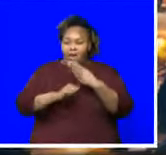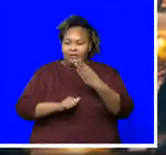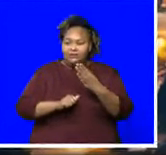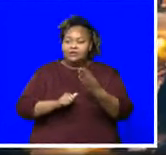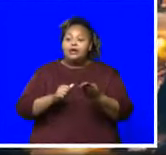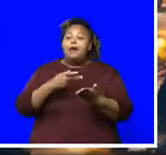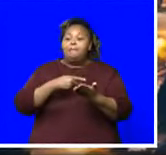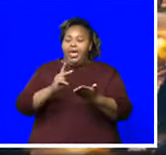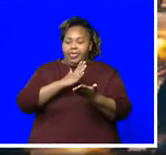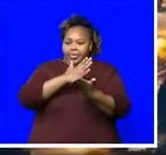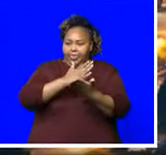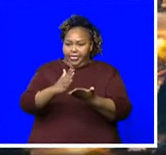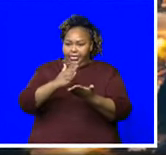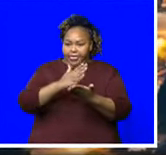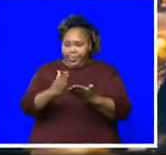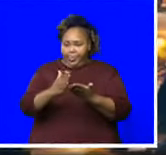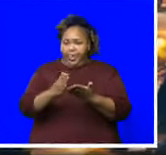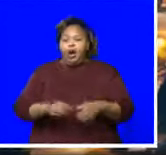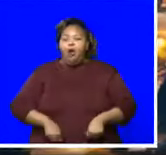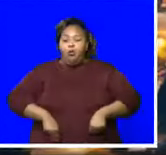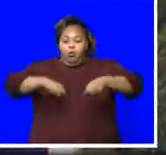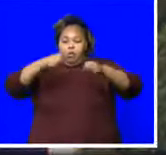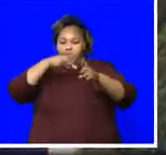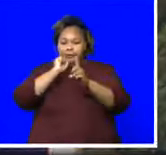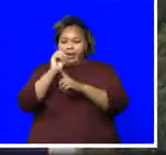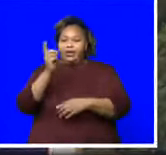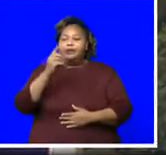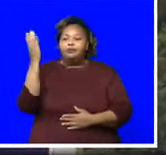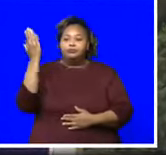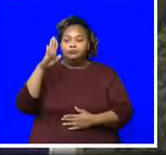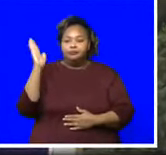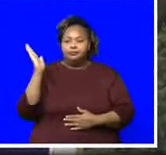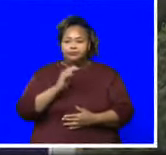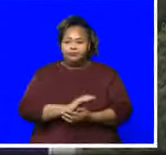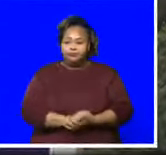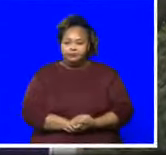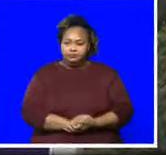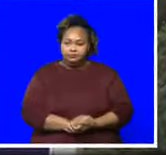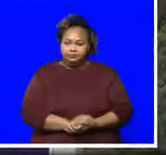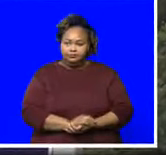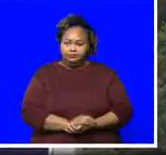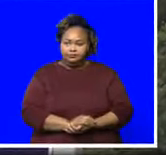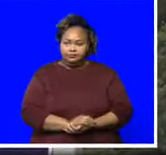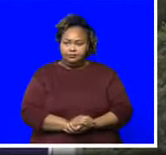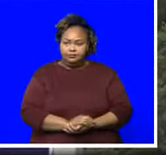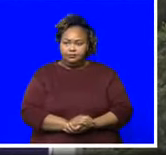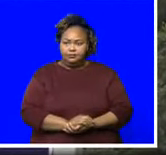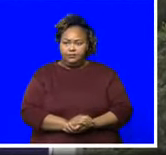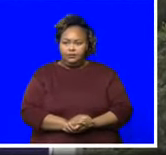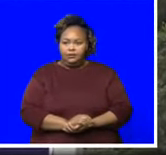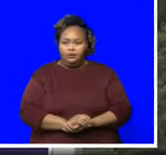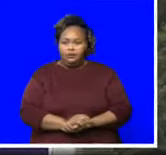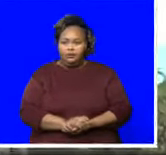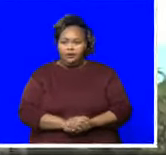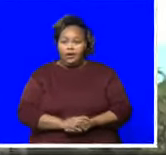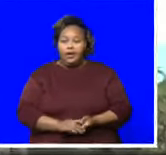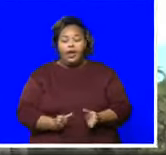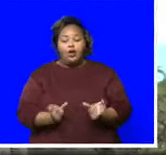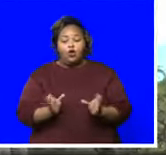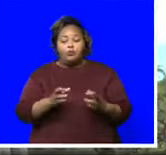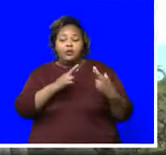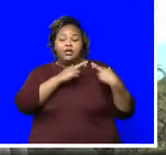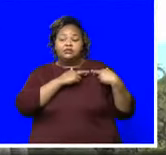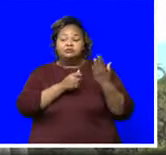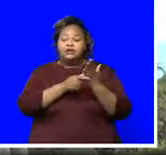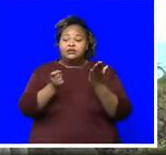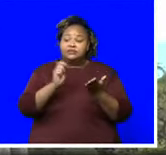achaza ukuthi loluhlelo luhamba kanjani. Libandla lelikoleka umthelo iEswatini Revenue Service lithi